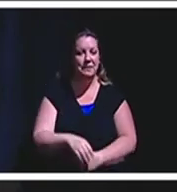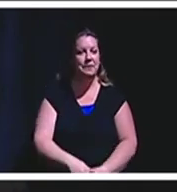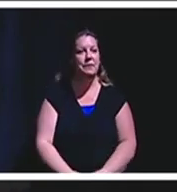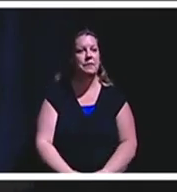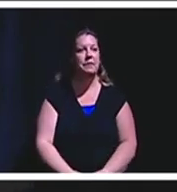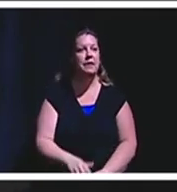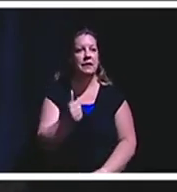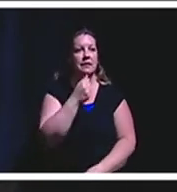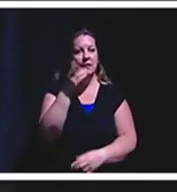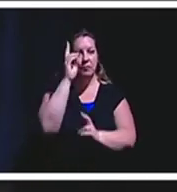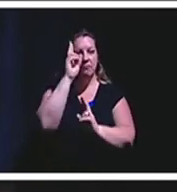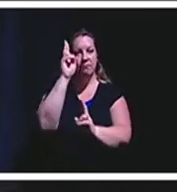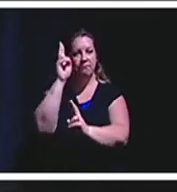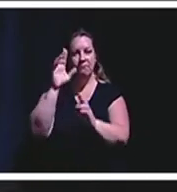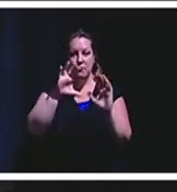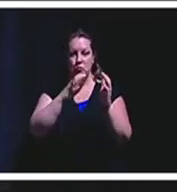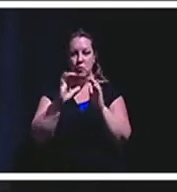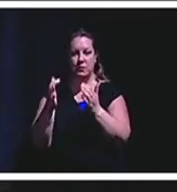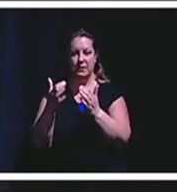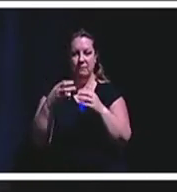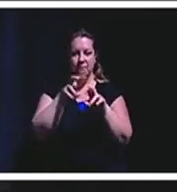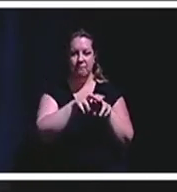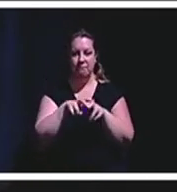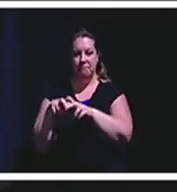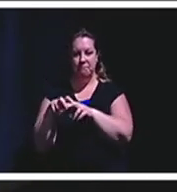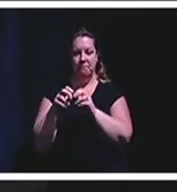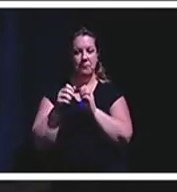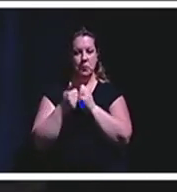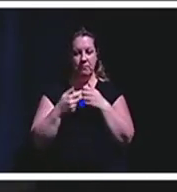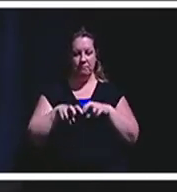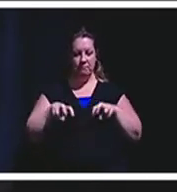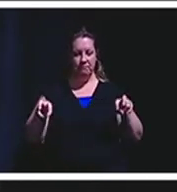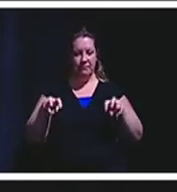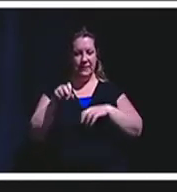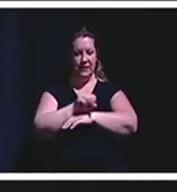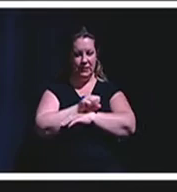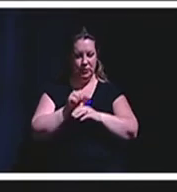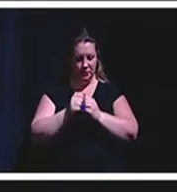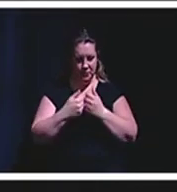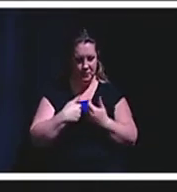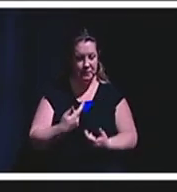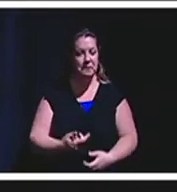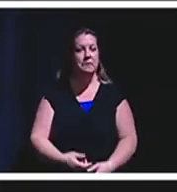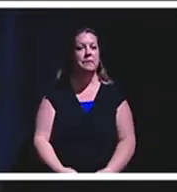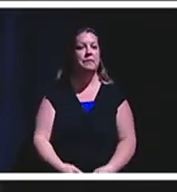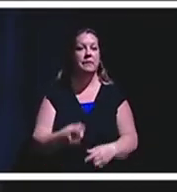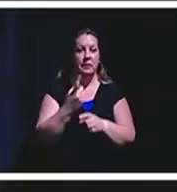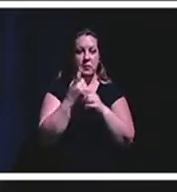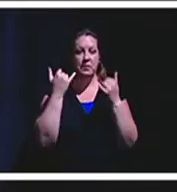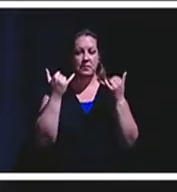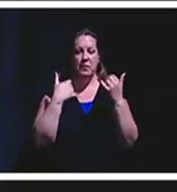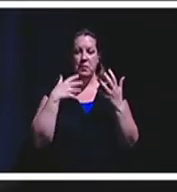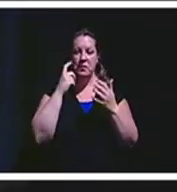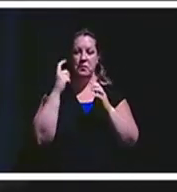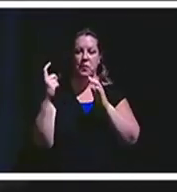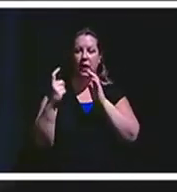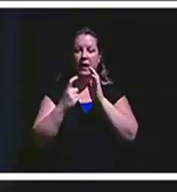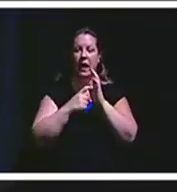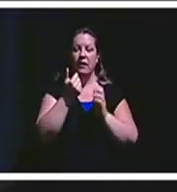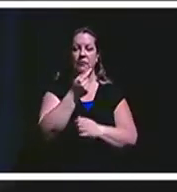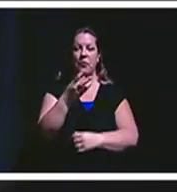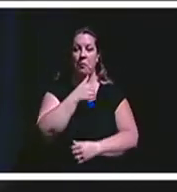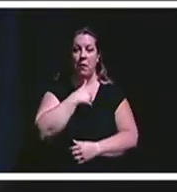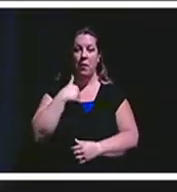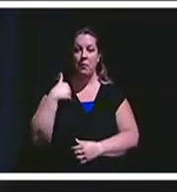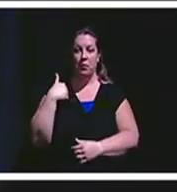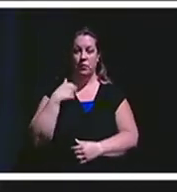Several distinguished groups are seated on the platform today with the faculty. At this time, I would like to recognize the members of the